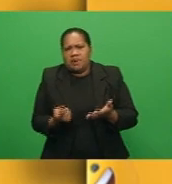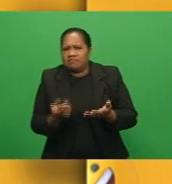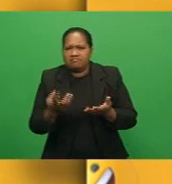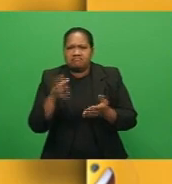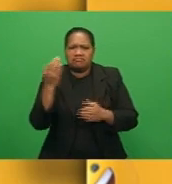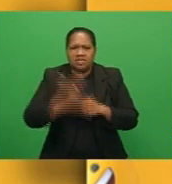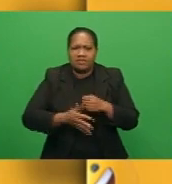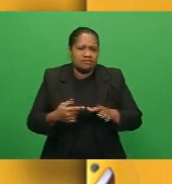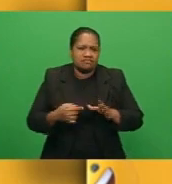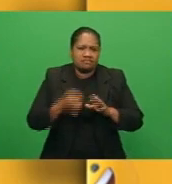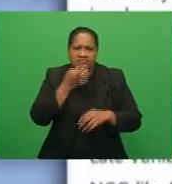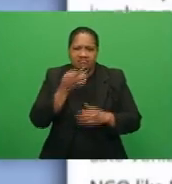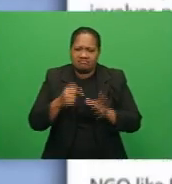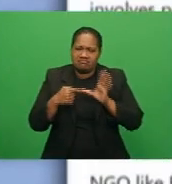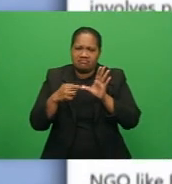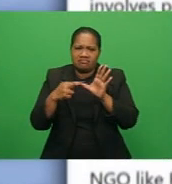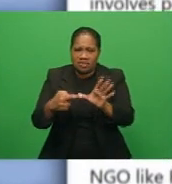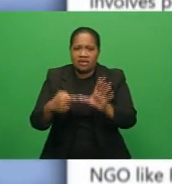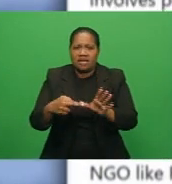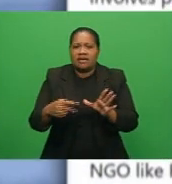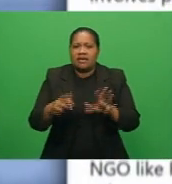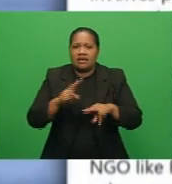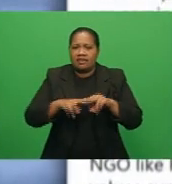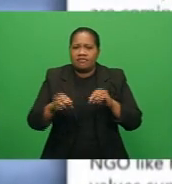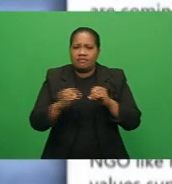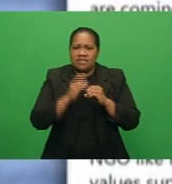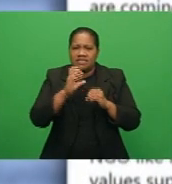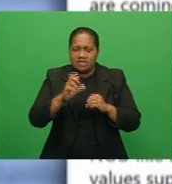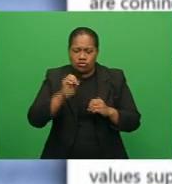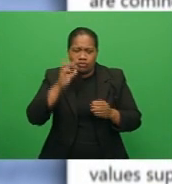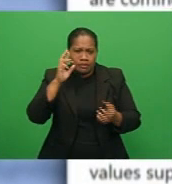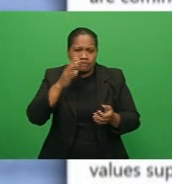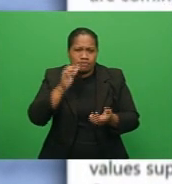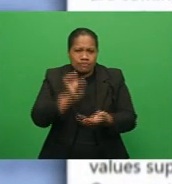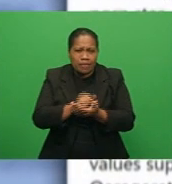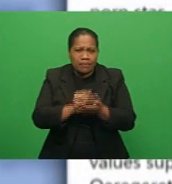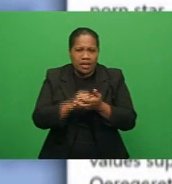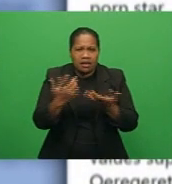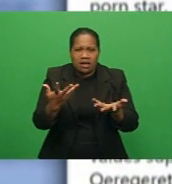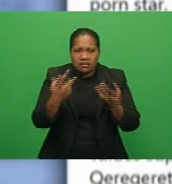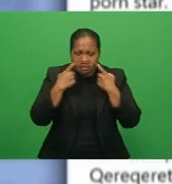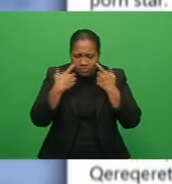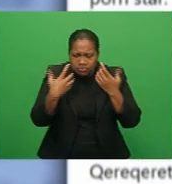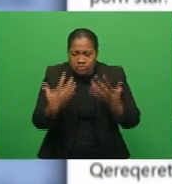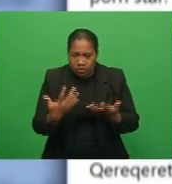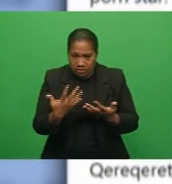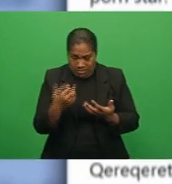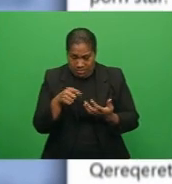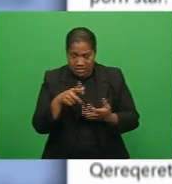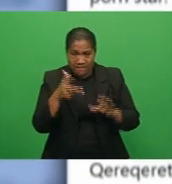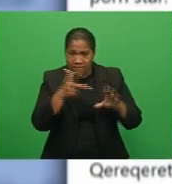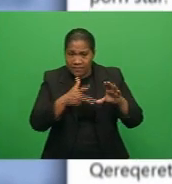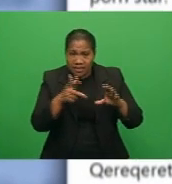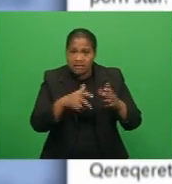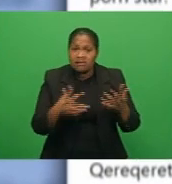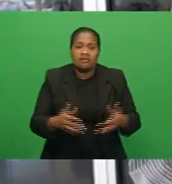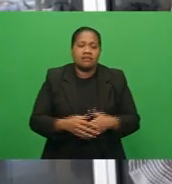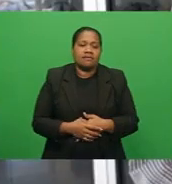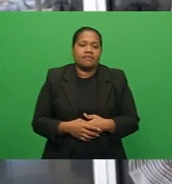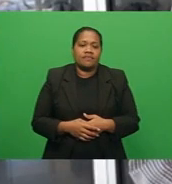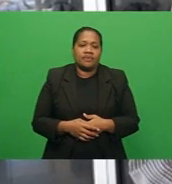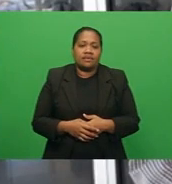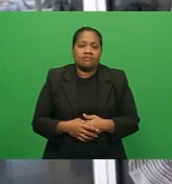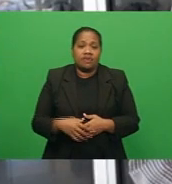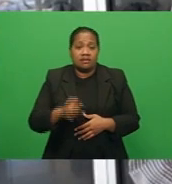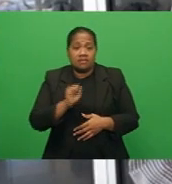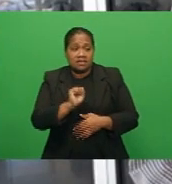News when asked to independently verify if there was in fact any such video and its authenticity. Following his